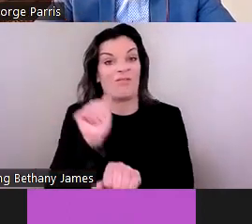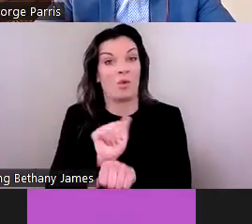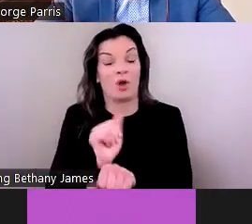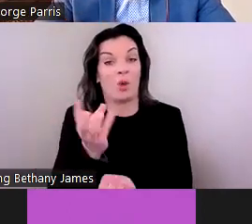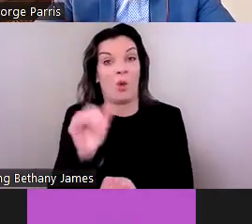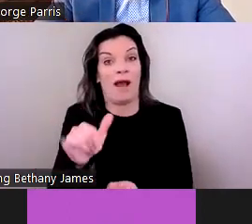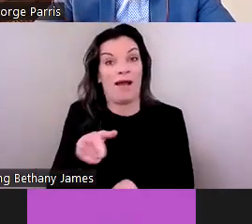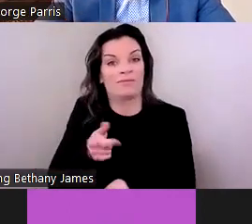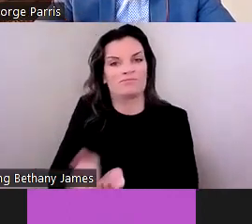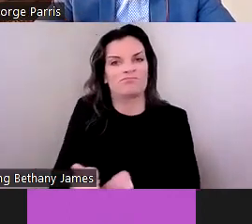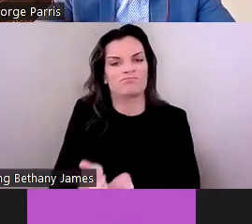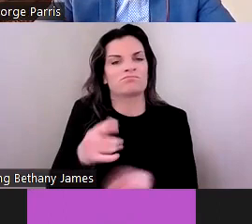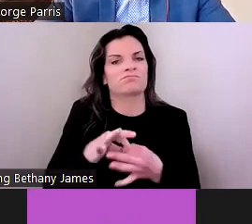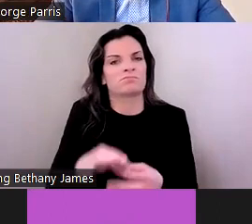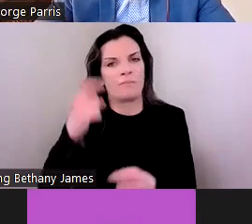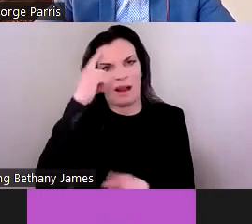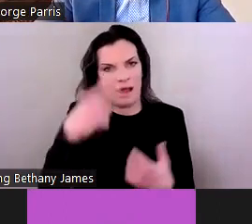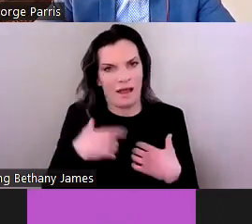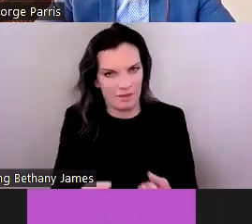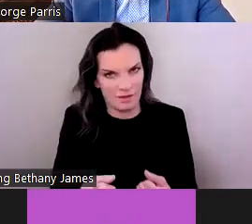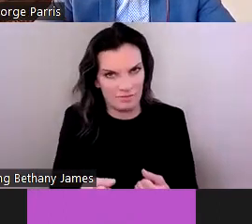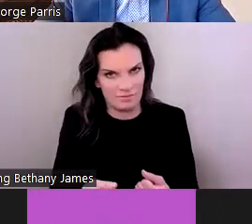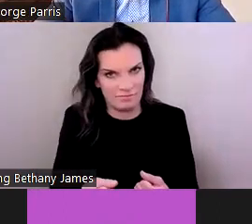year. Let me repeat that.